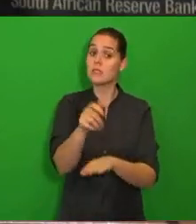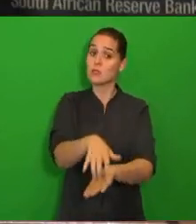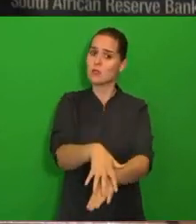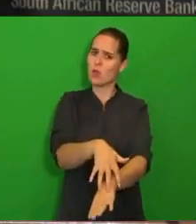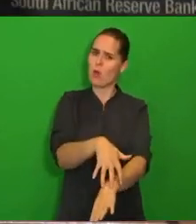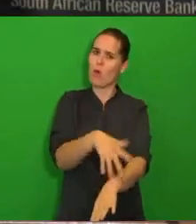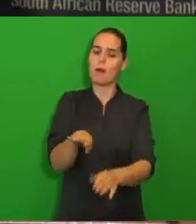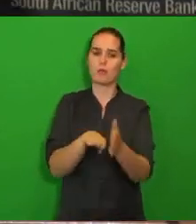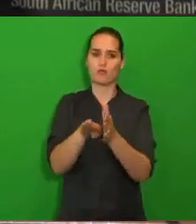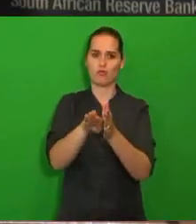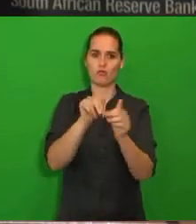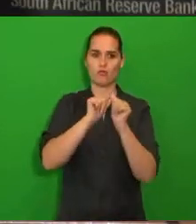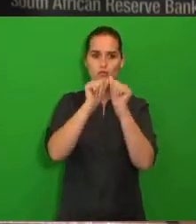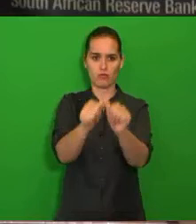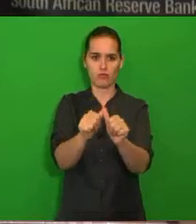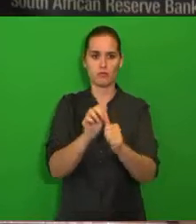modestly.